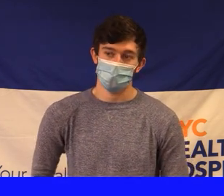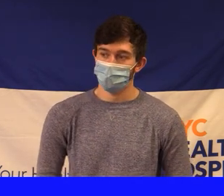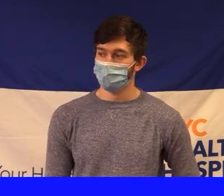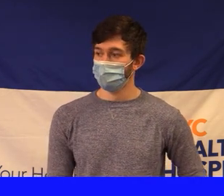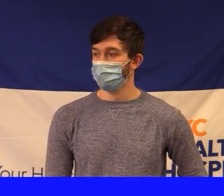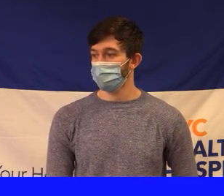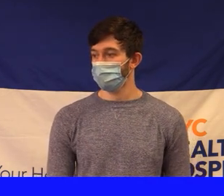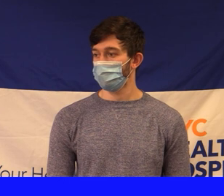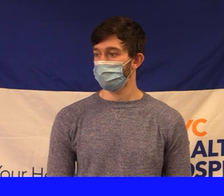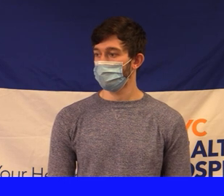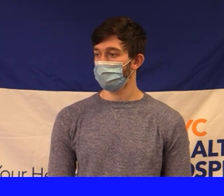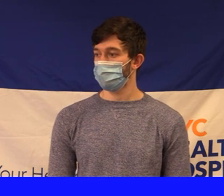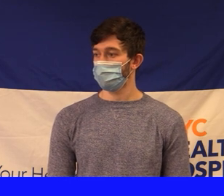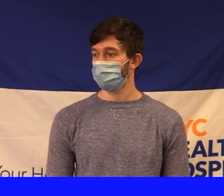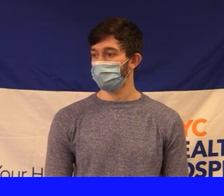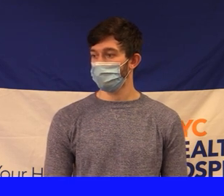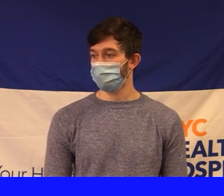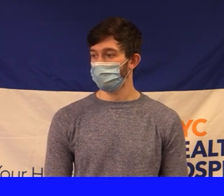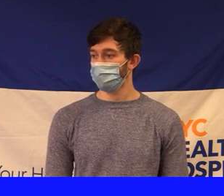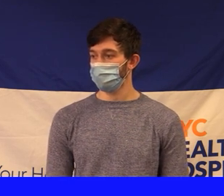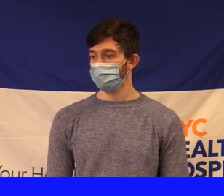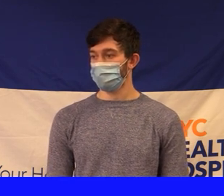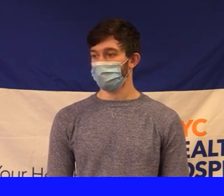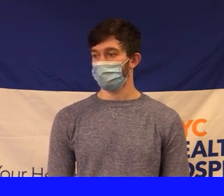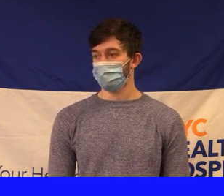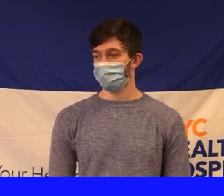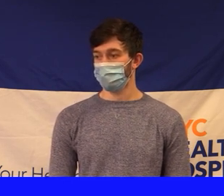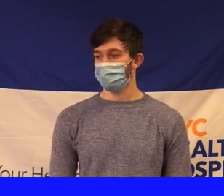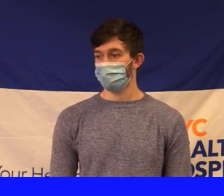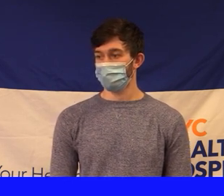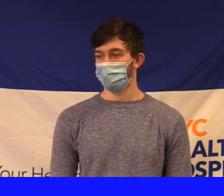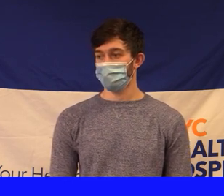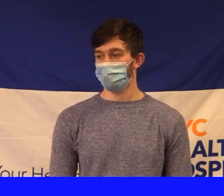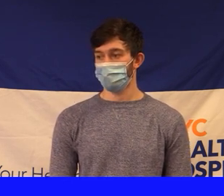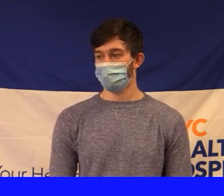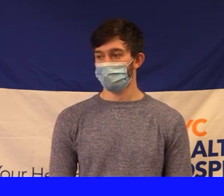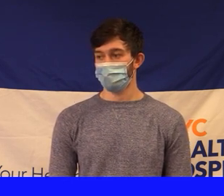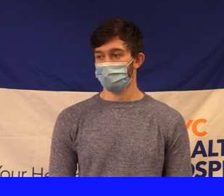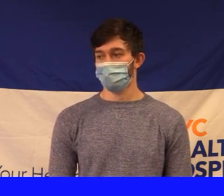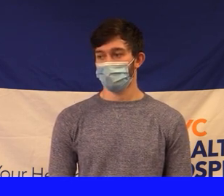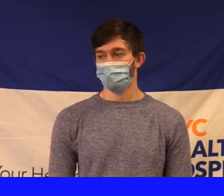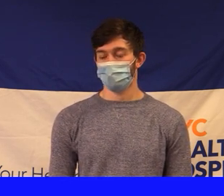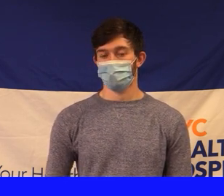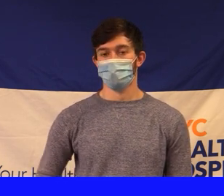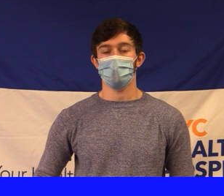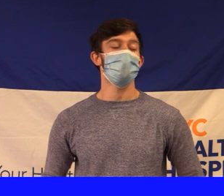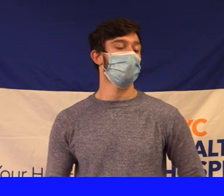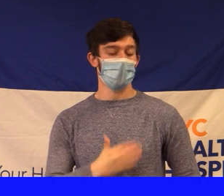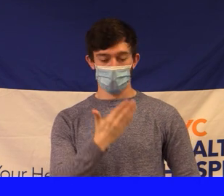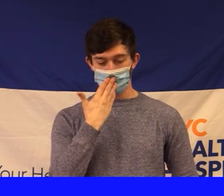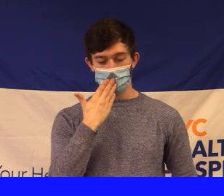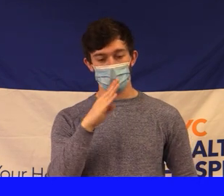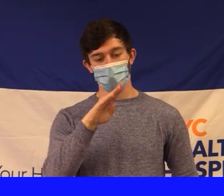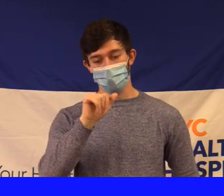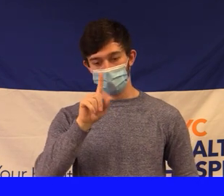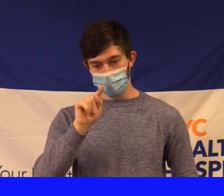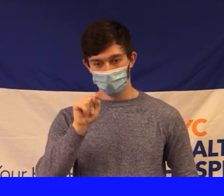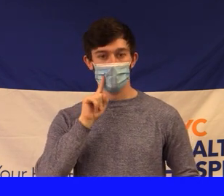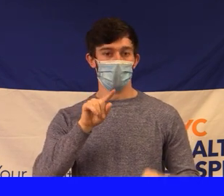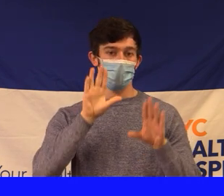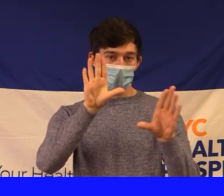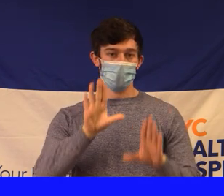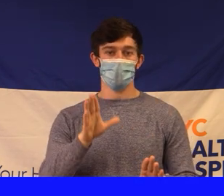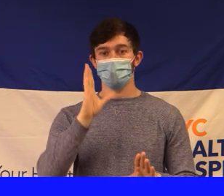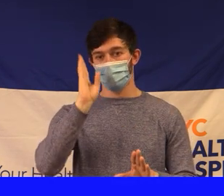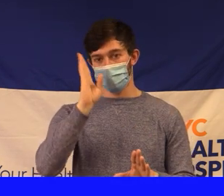Vincent, I have a question. Please. First of all, thank you, Matt, for a wonderful presentation, very detailed. I will agree